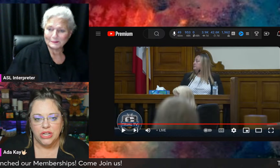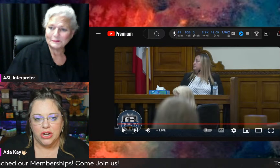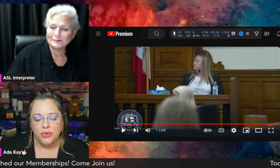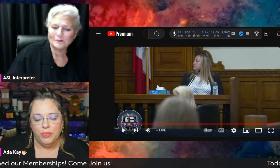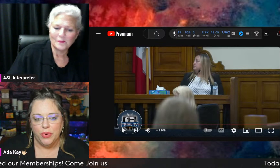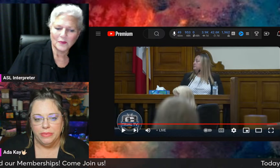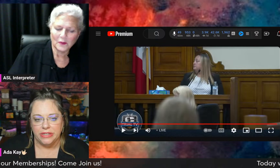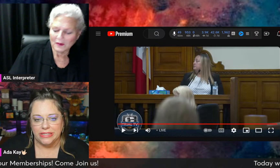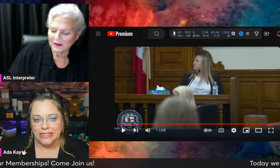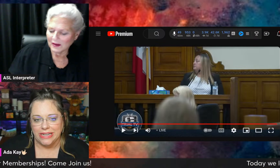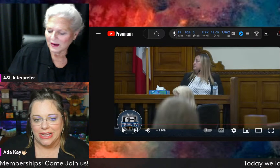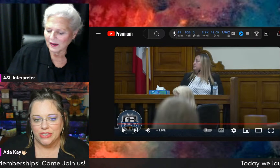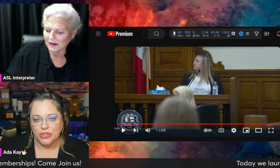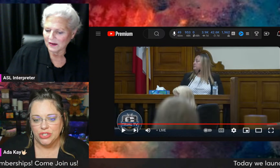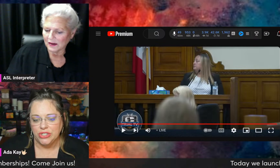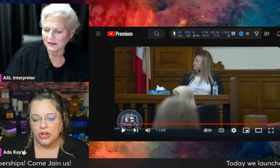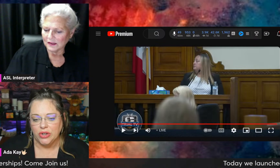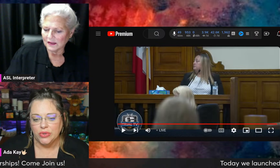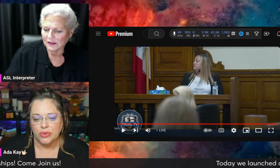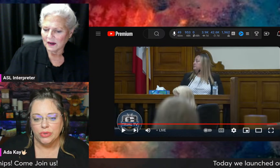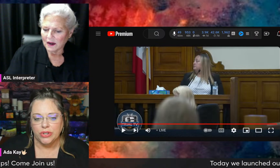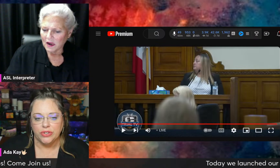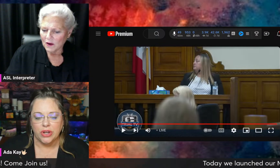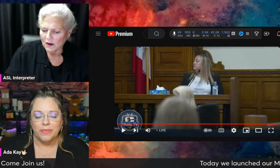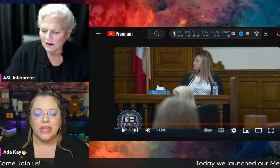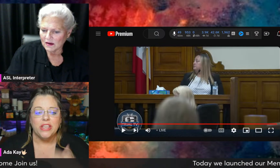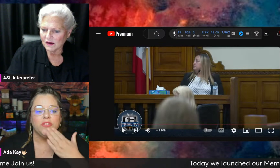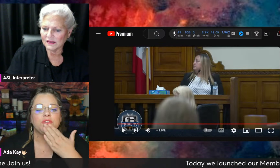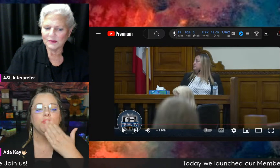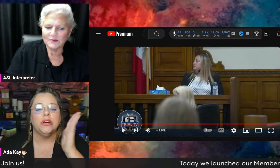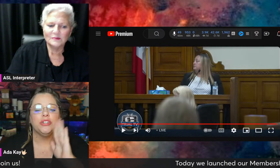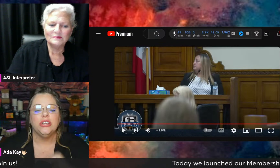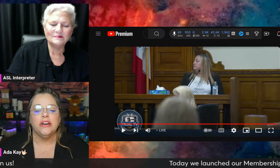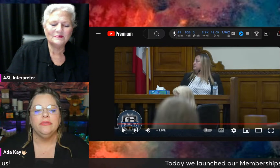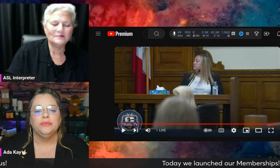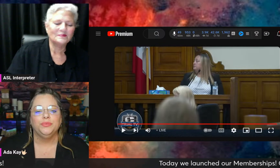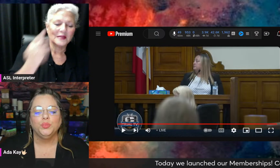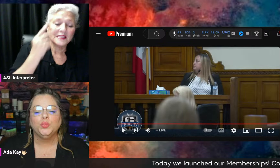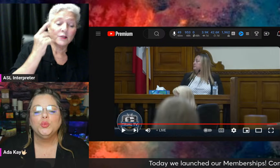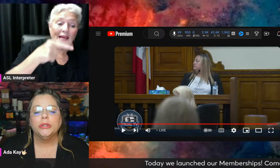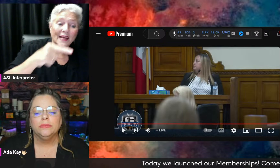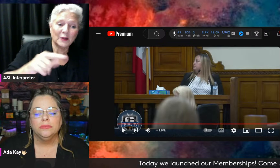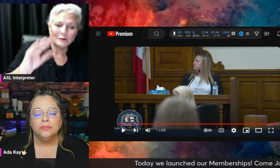She's got an appointment today, so she's got to go to another job. Thank you so much, love.